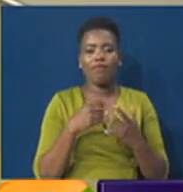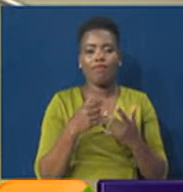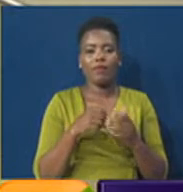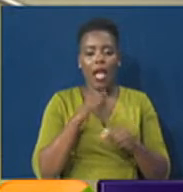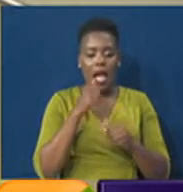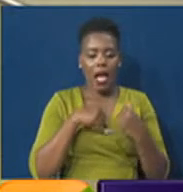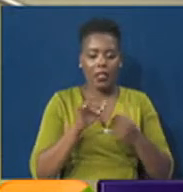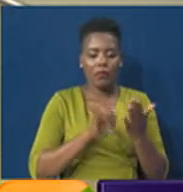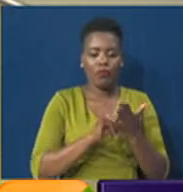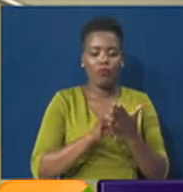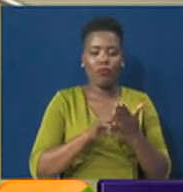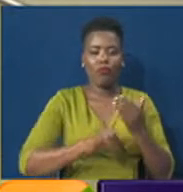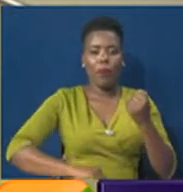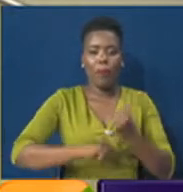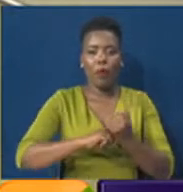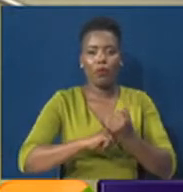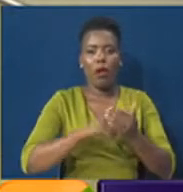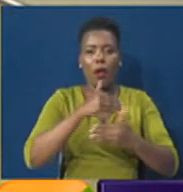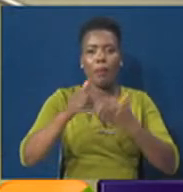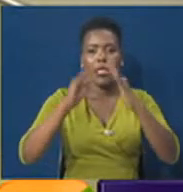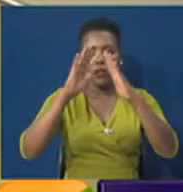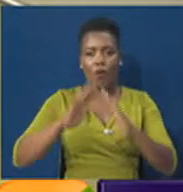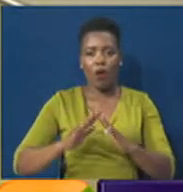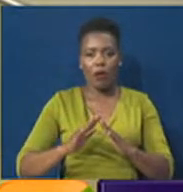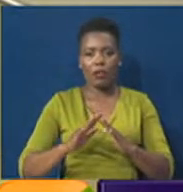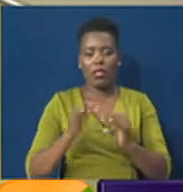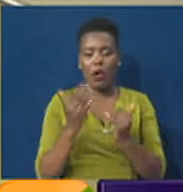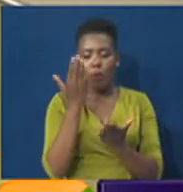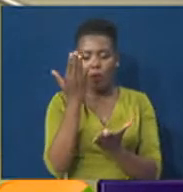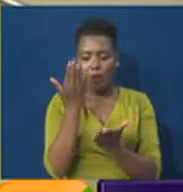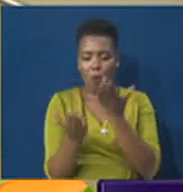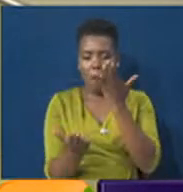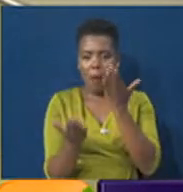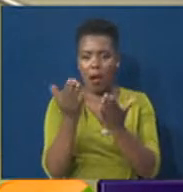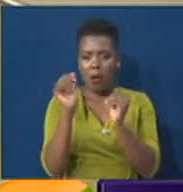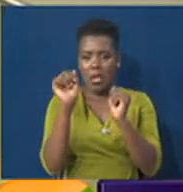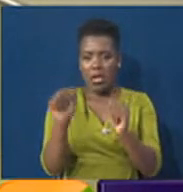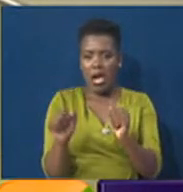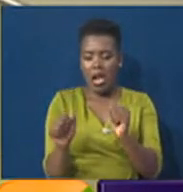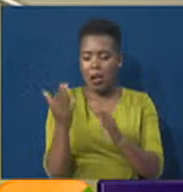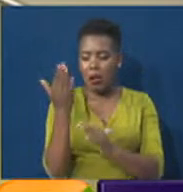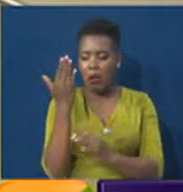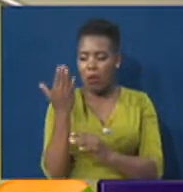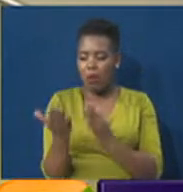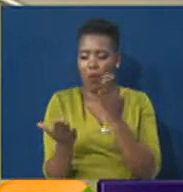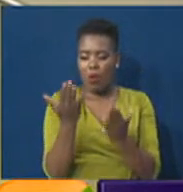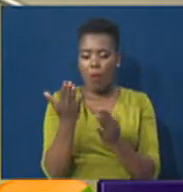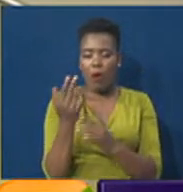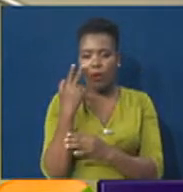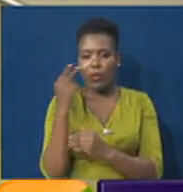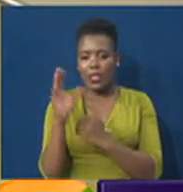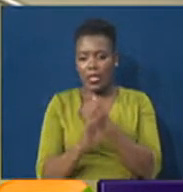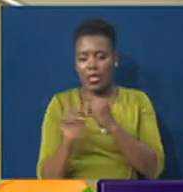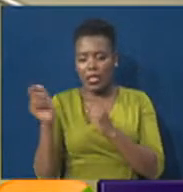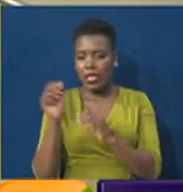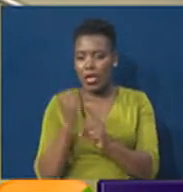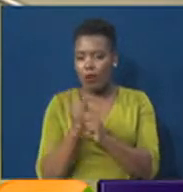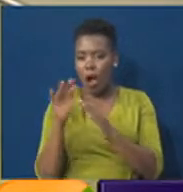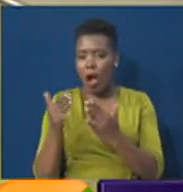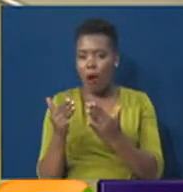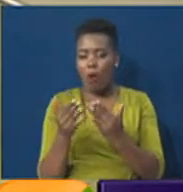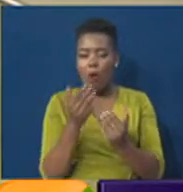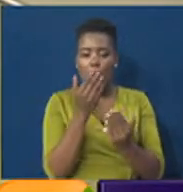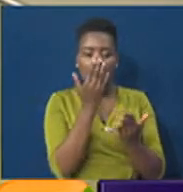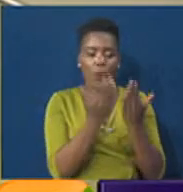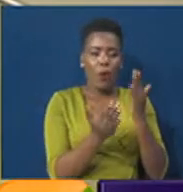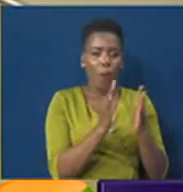housing. And therefore, there is a lot of comparison to derive from. Also, in terms of what they were then, in comparison to us,